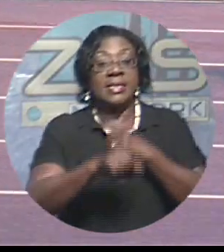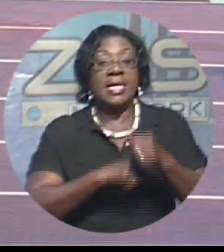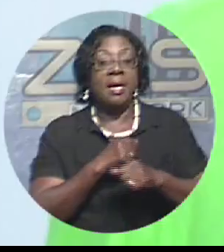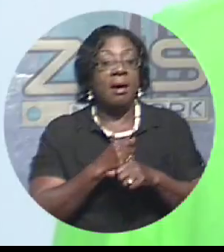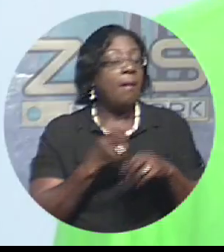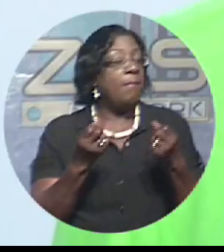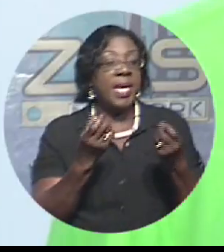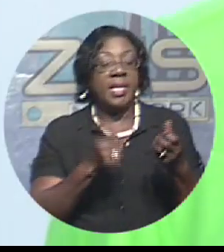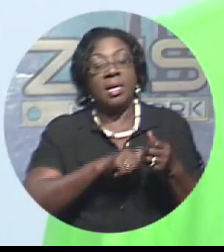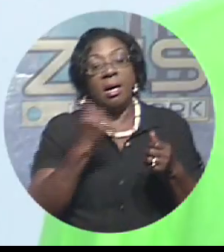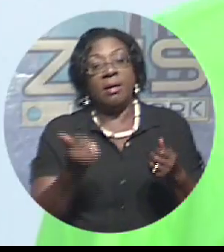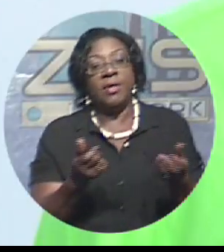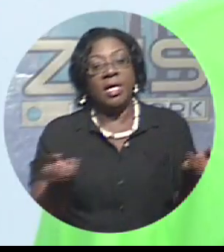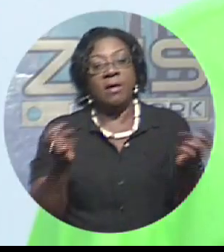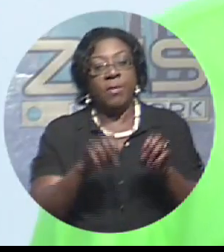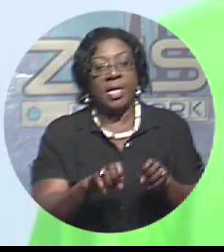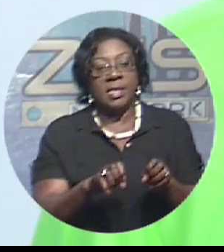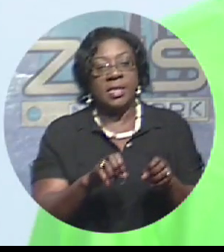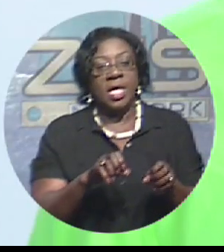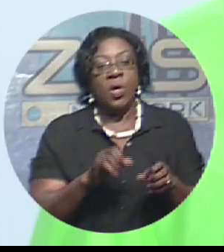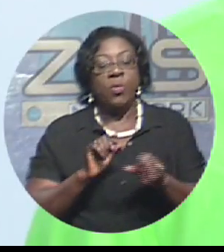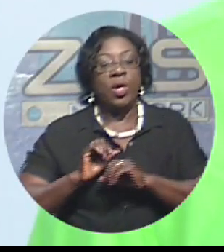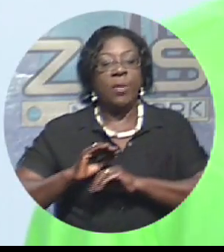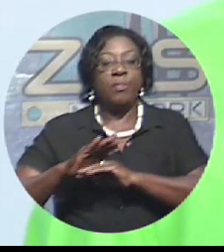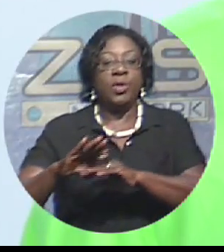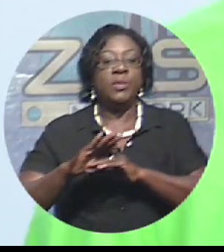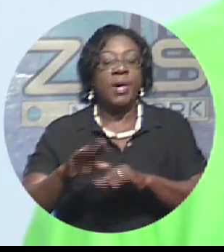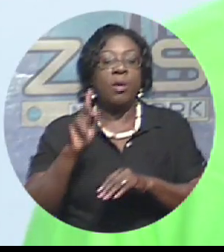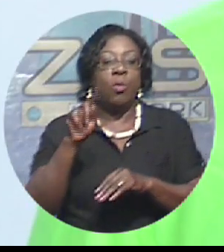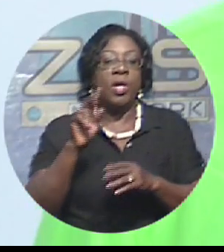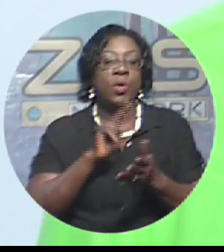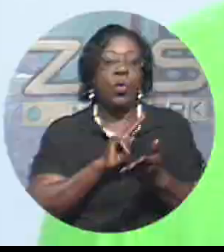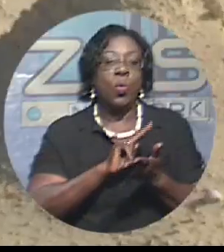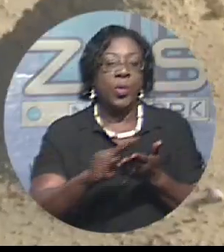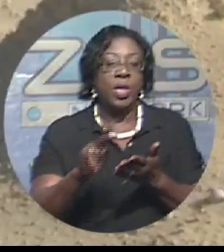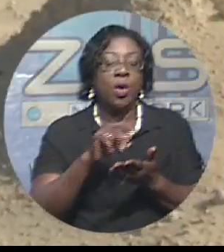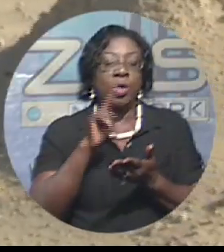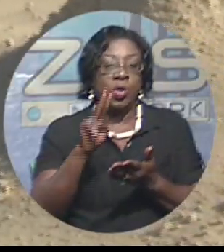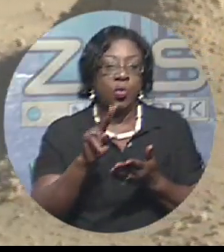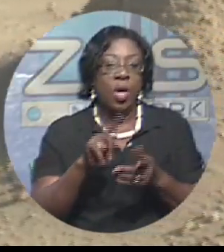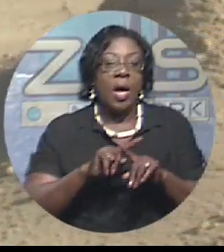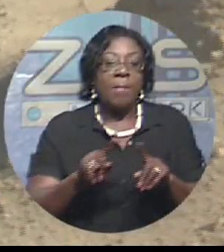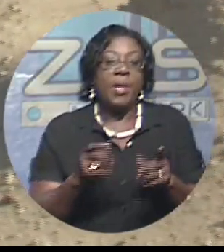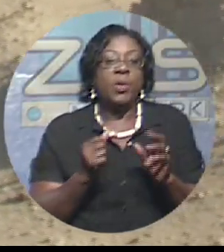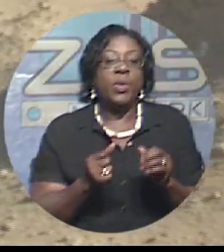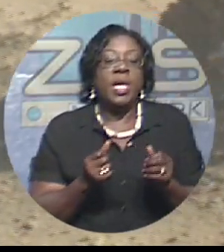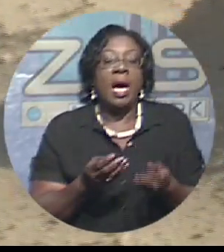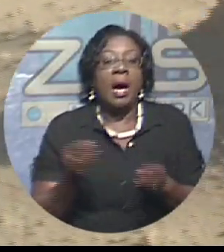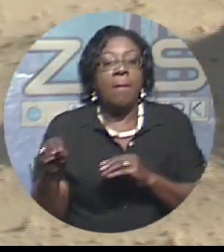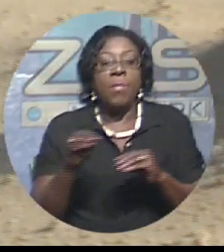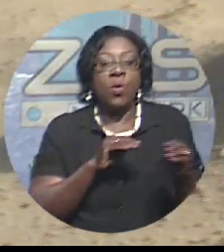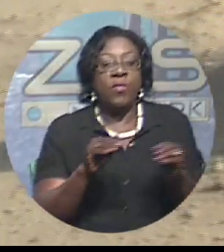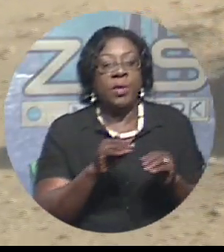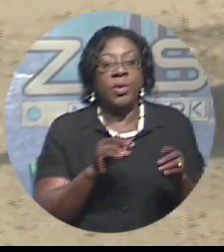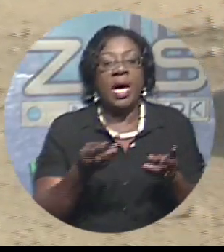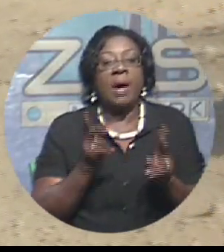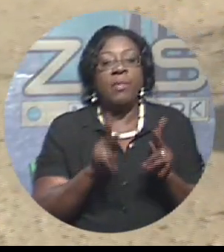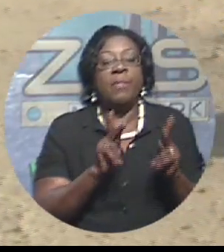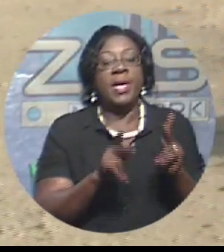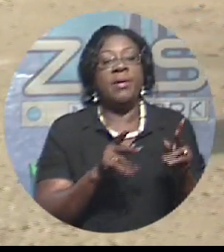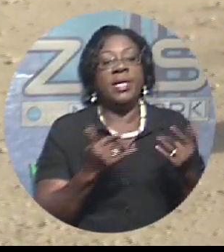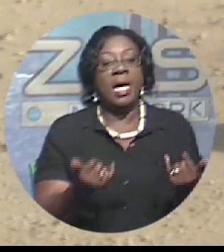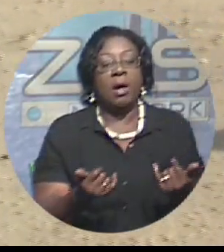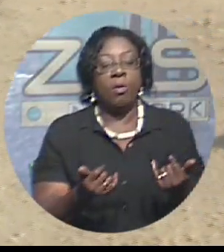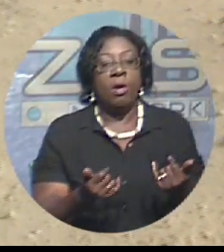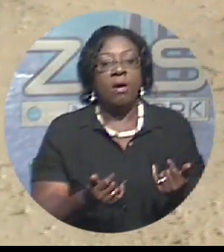the horizon. Put it like this. We got pushed back, let's say, a week or two, but we're moving. We're on top for Popeye Bahamas Bowl.